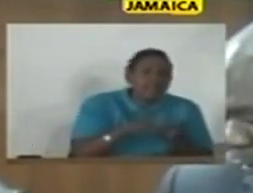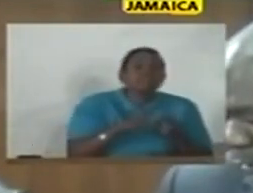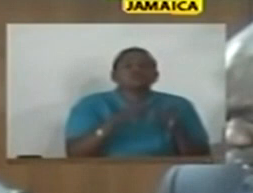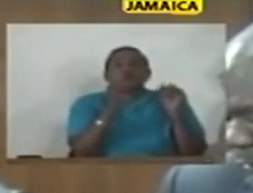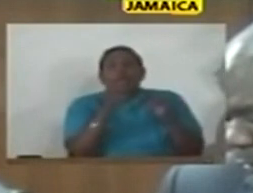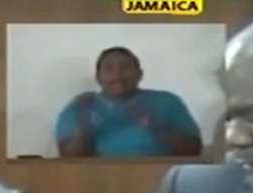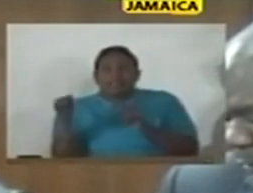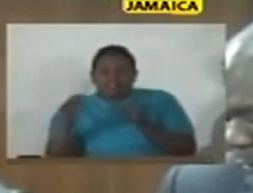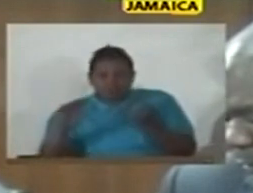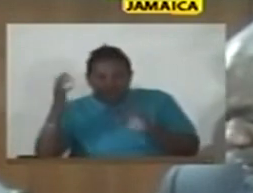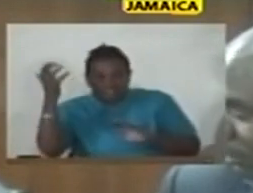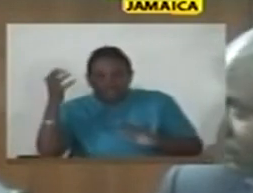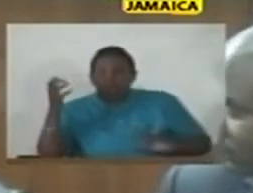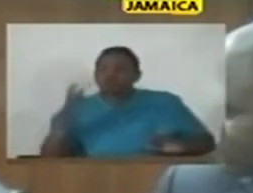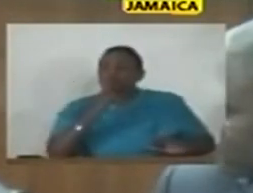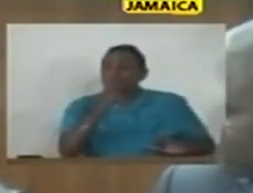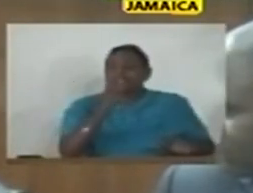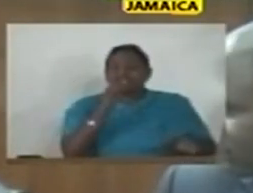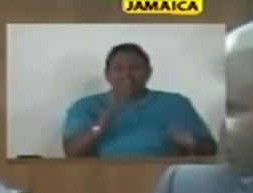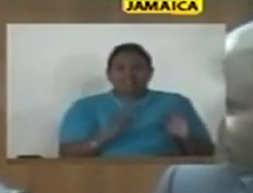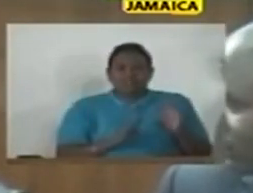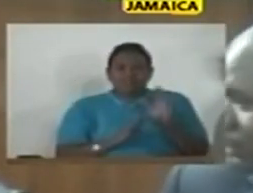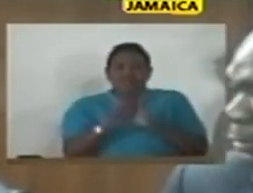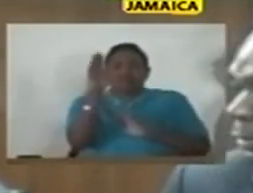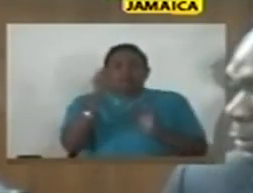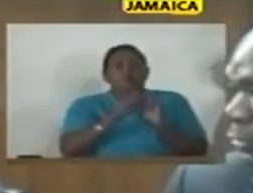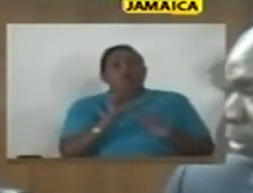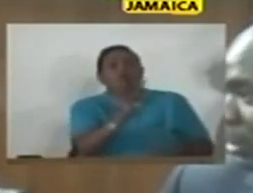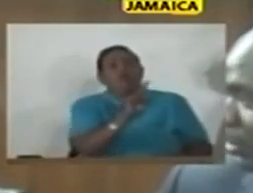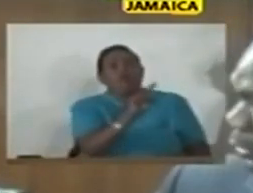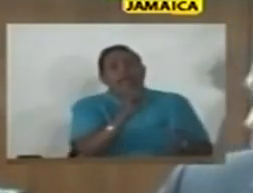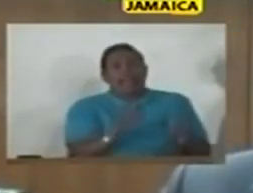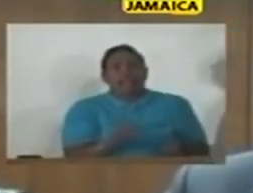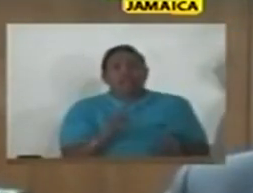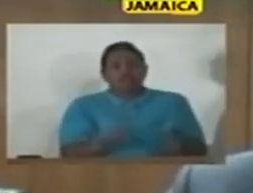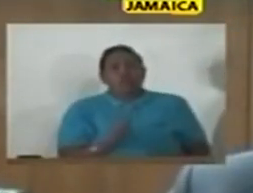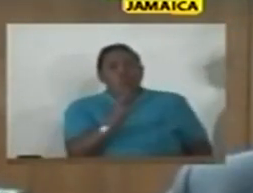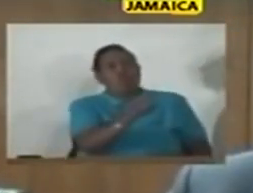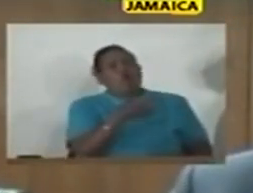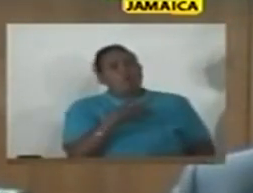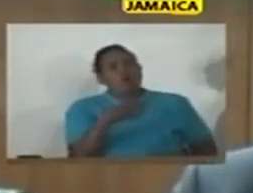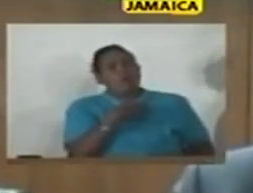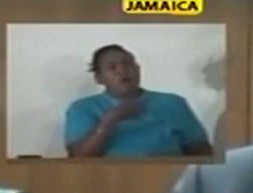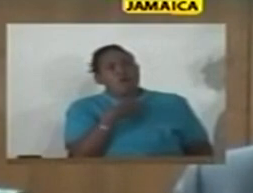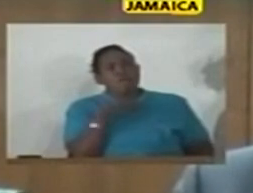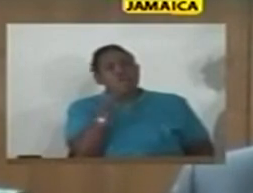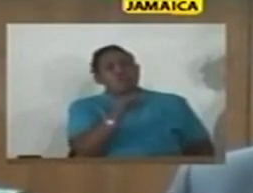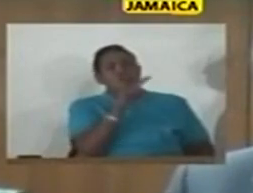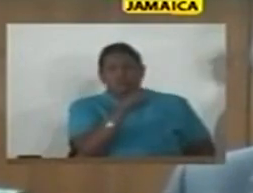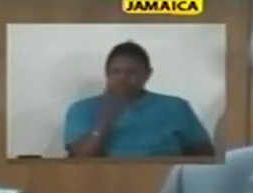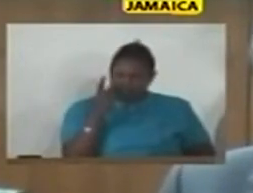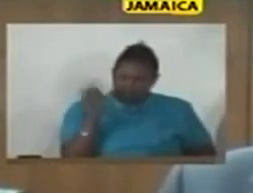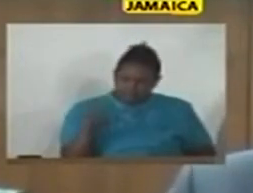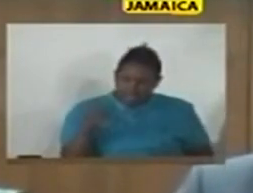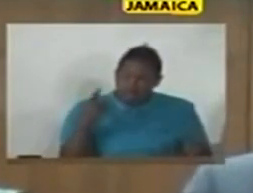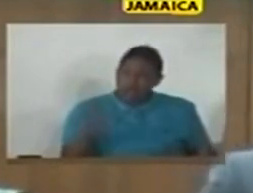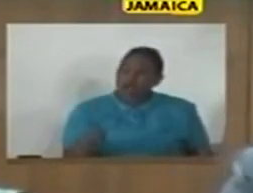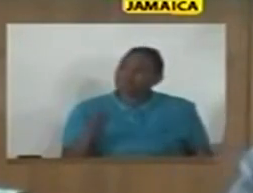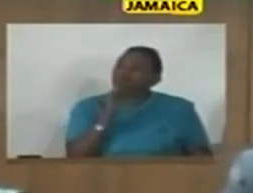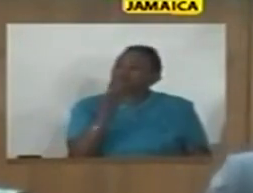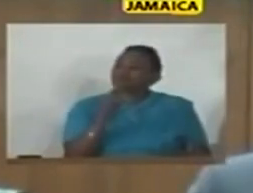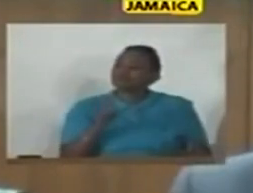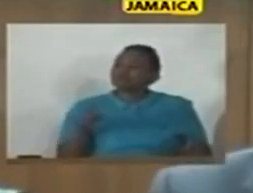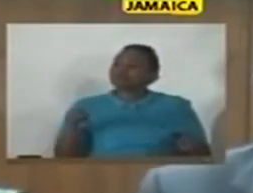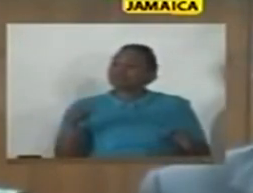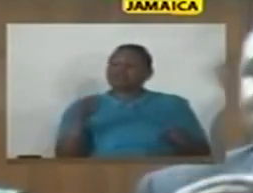disputes. Indeed, there has been a surge in individual disputes reported to the ministry. Given this trend, the pre-conciliation